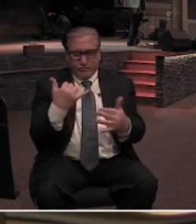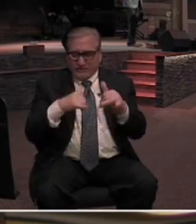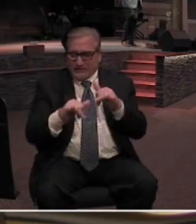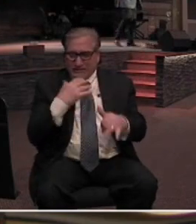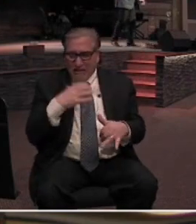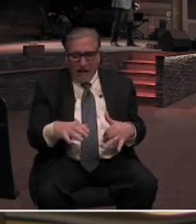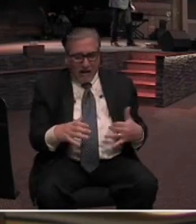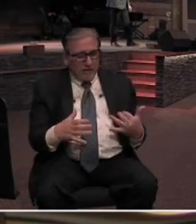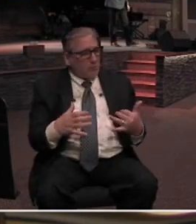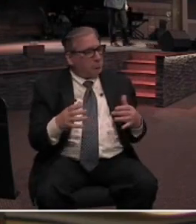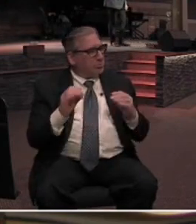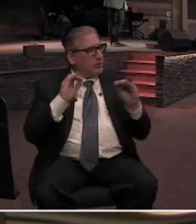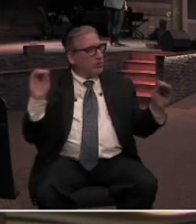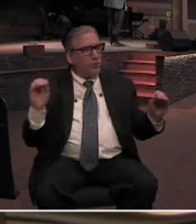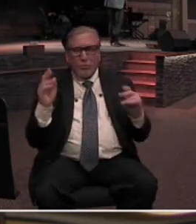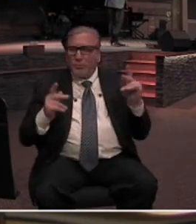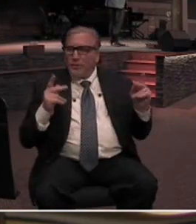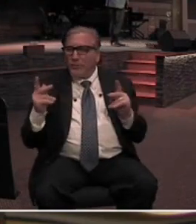But no people.